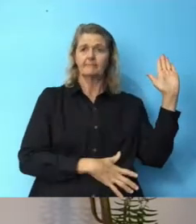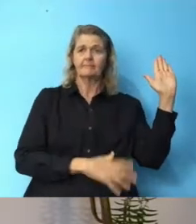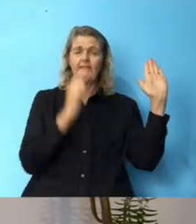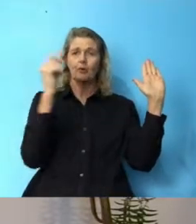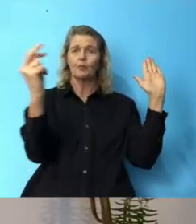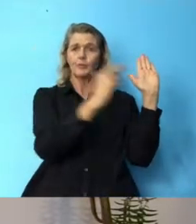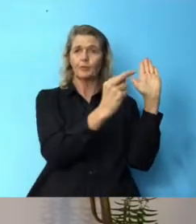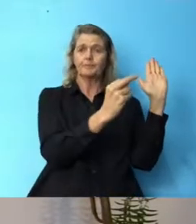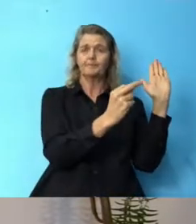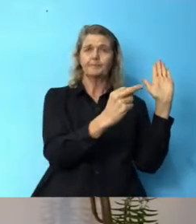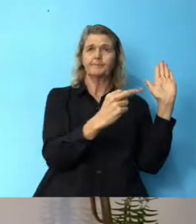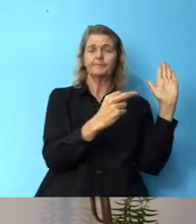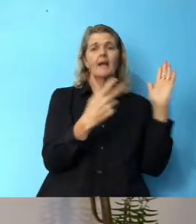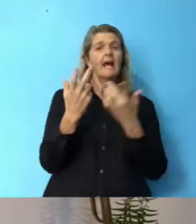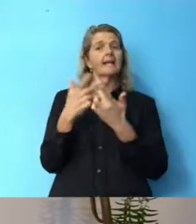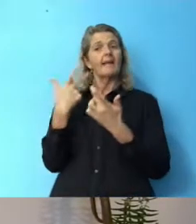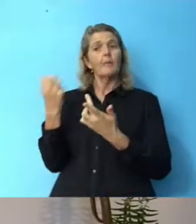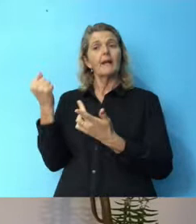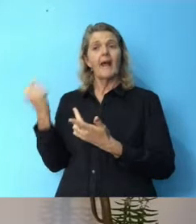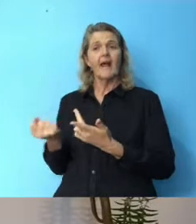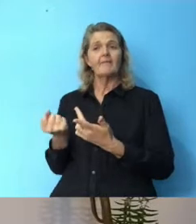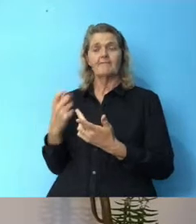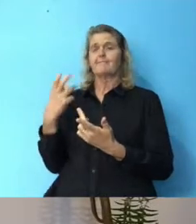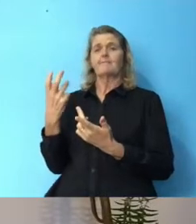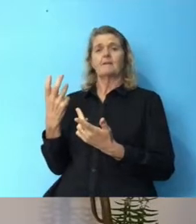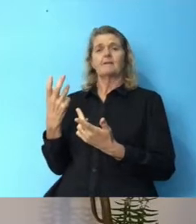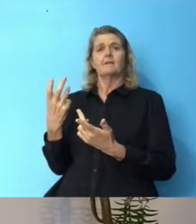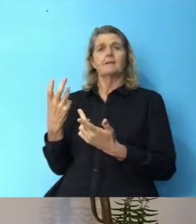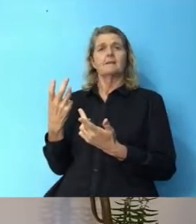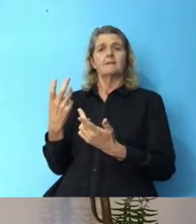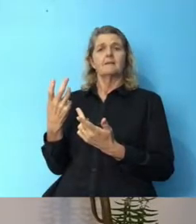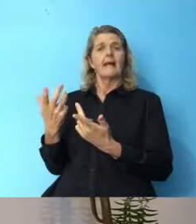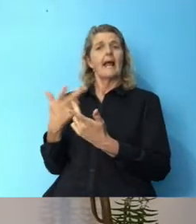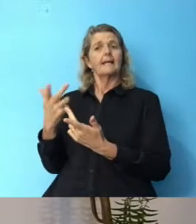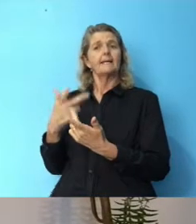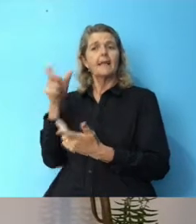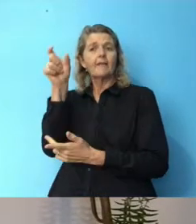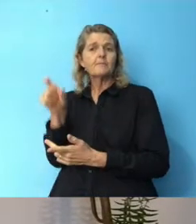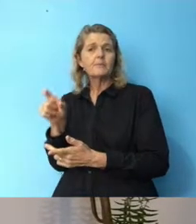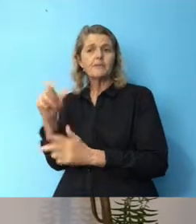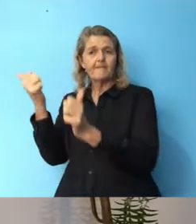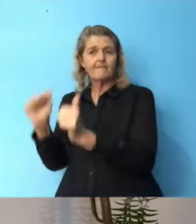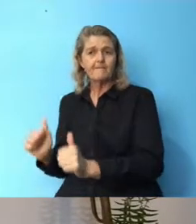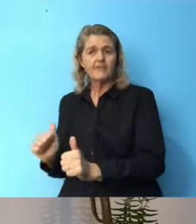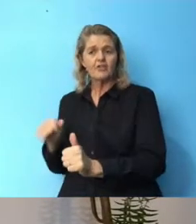I've got another one here that was done by someone I worked with a while ago, which is done bigger